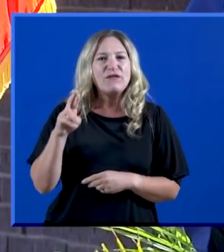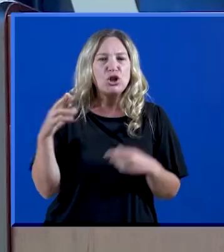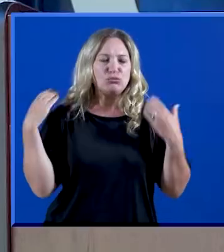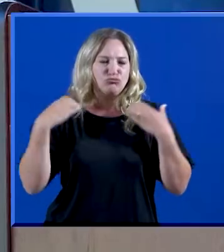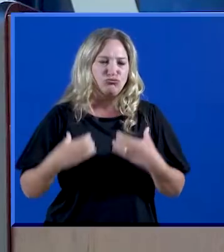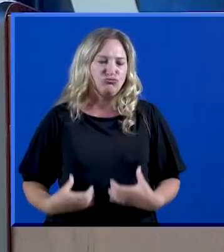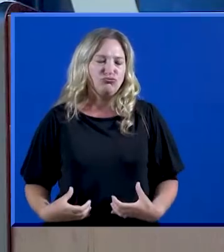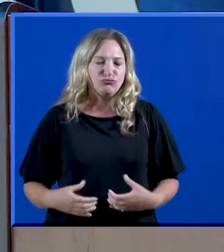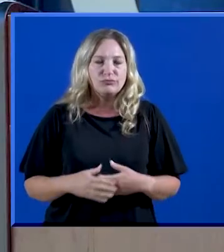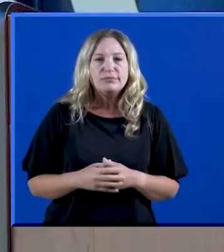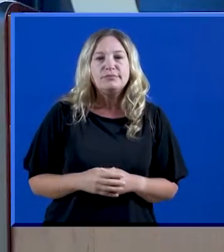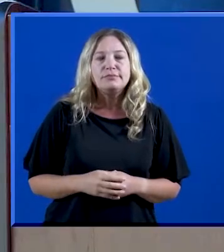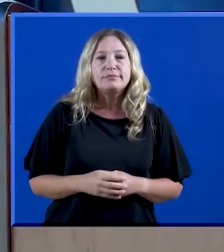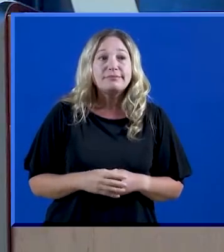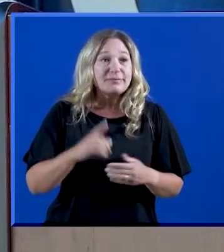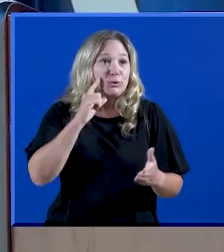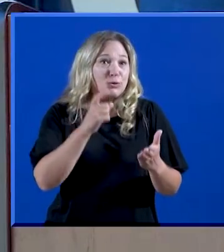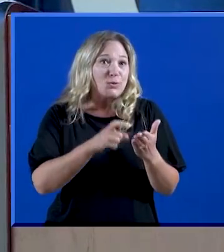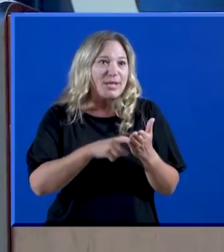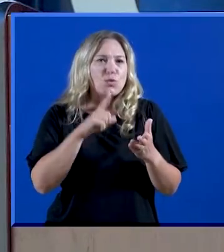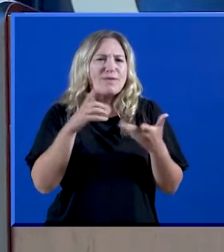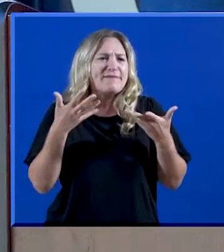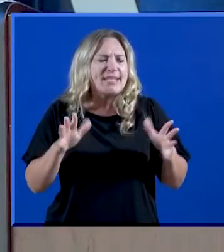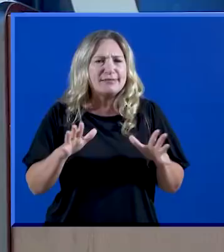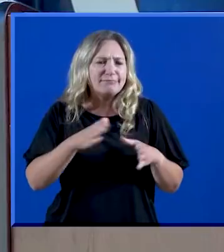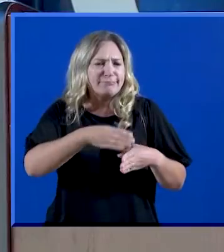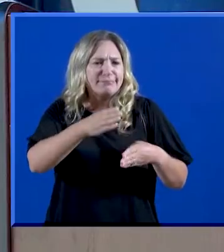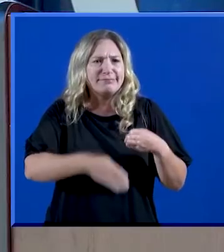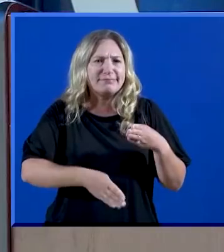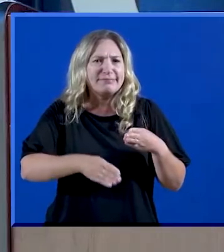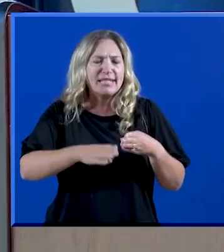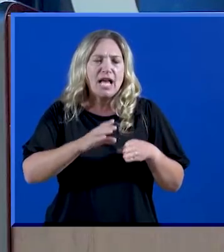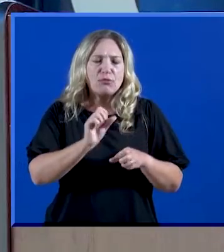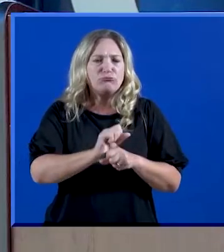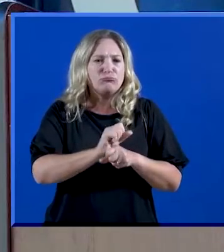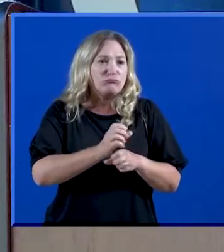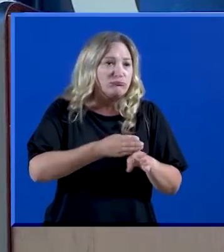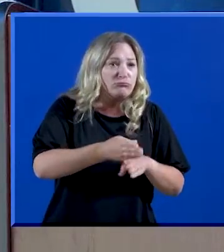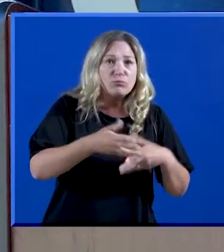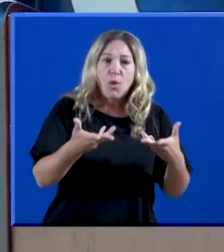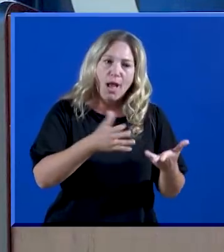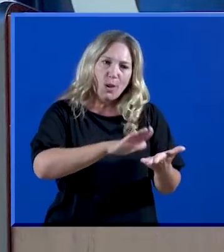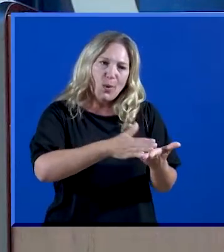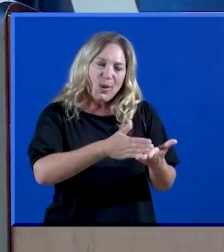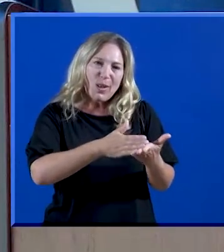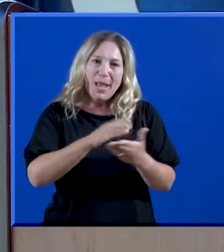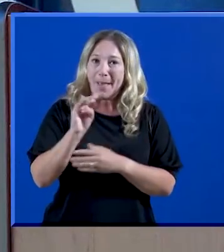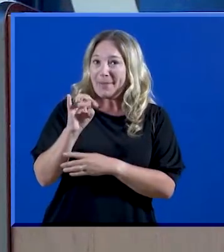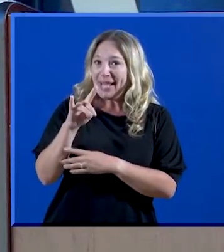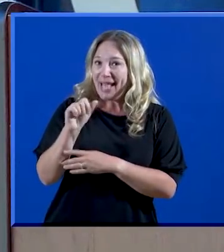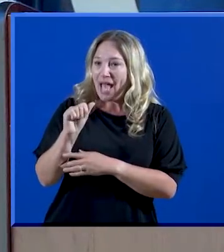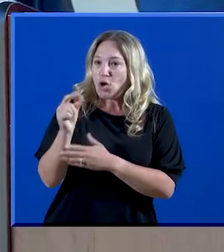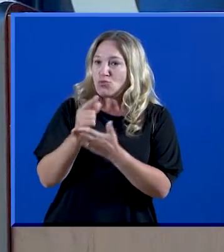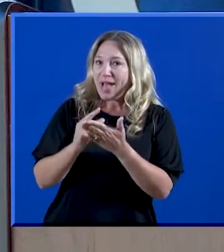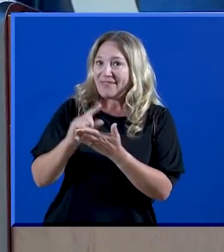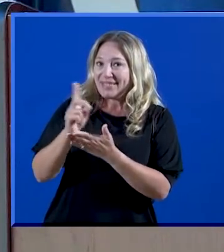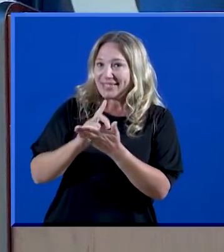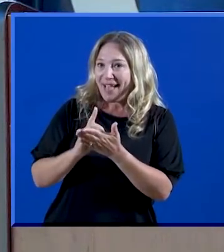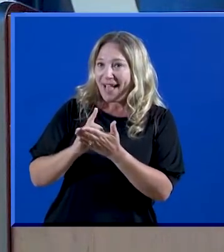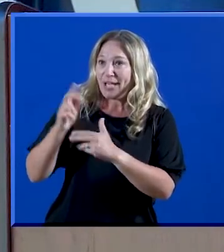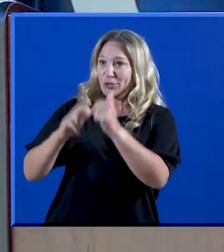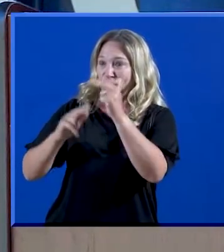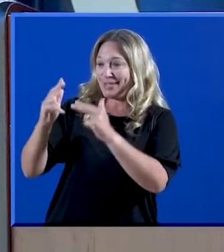stoles. Now, we would like to recognize graduates who have completed a curricular emphasis in culinary, media, graphic design, and